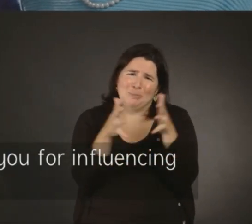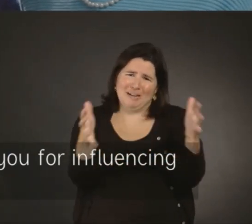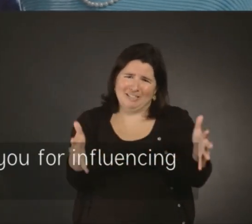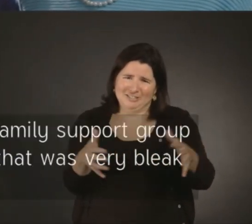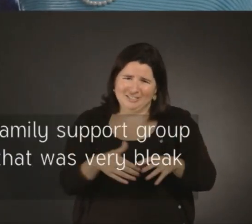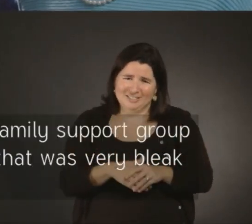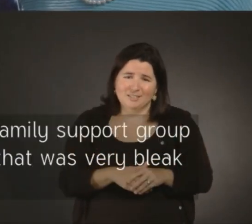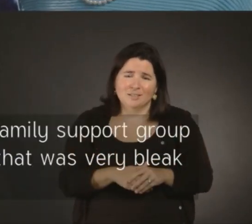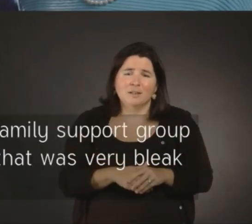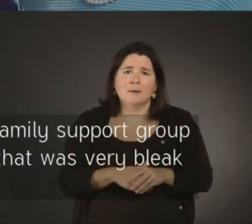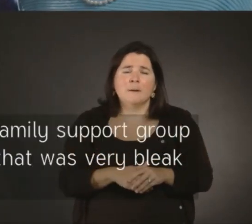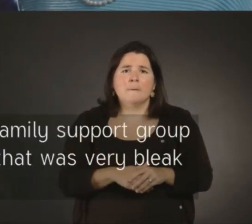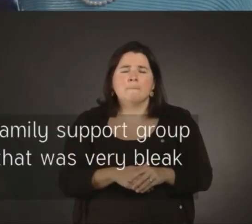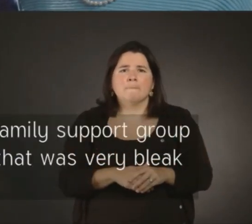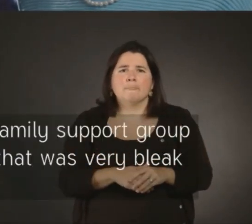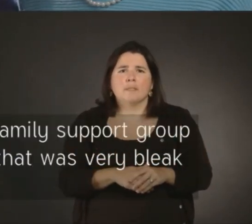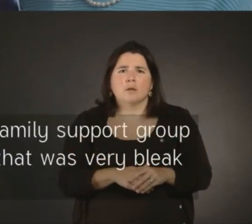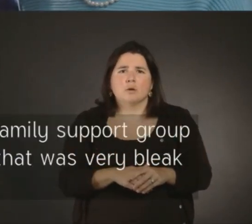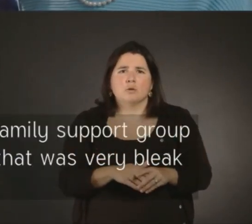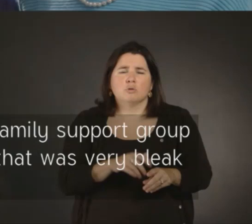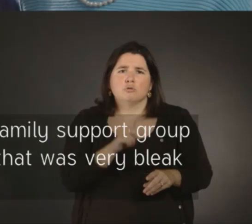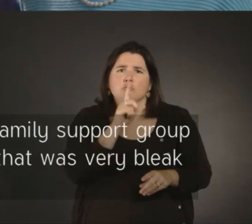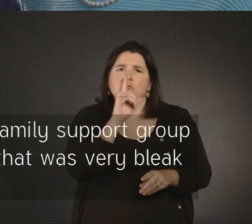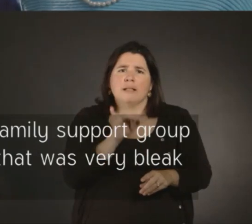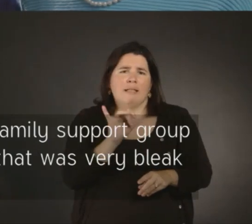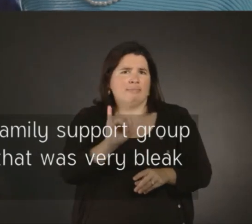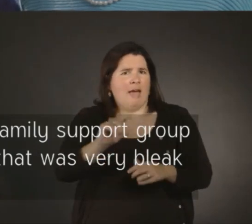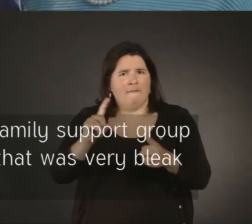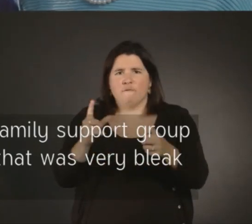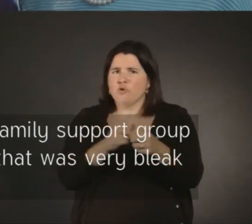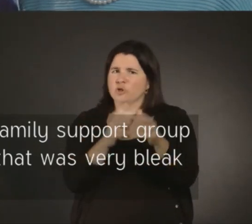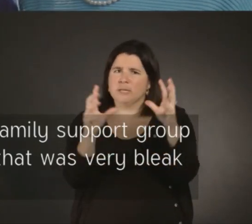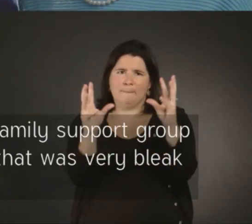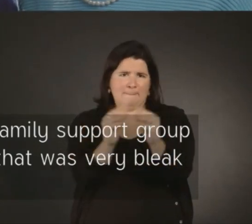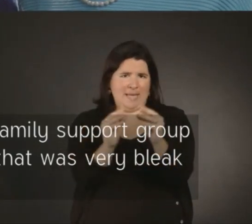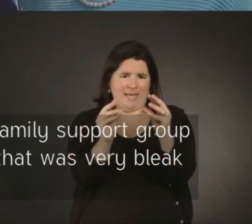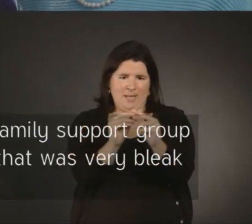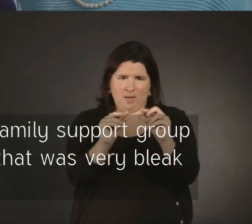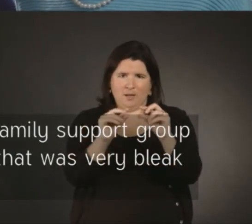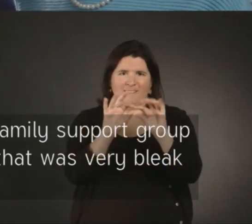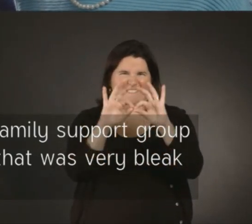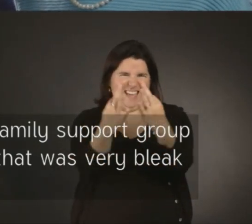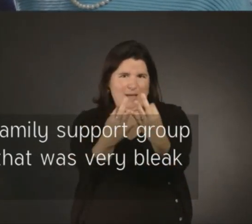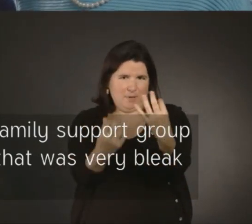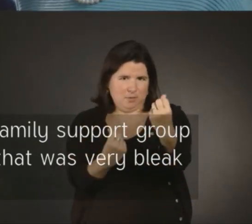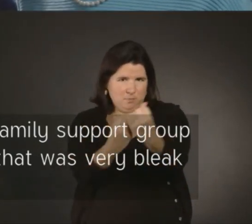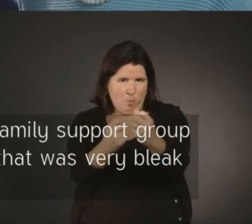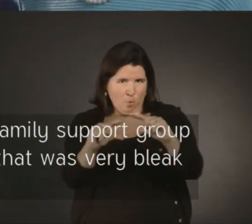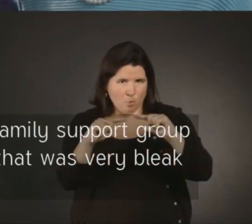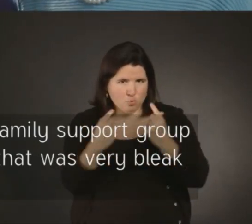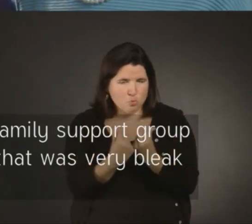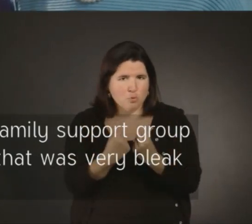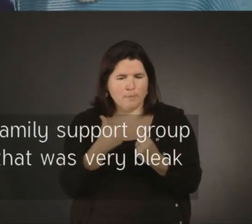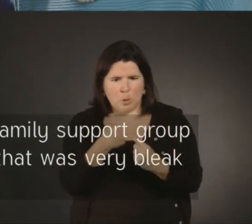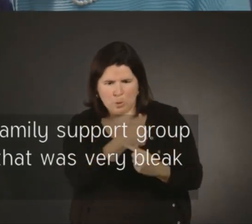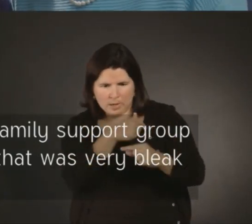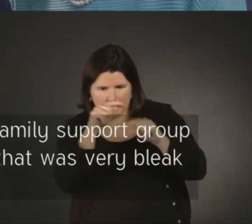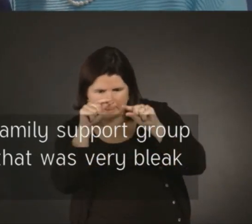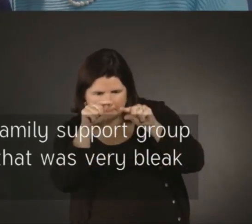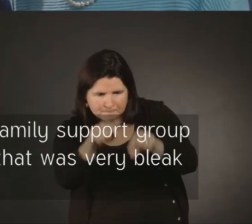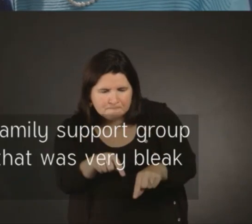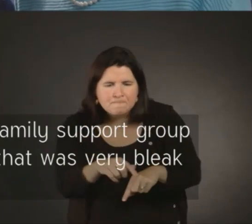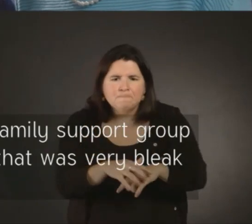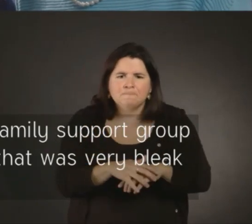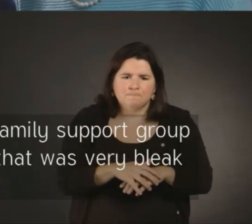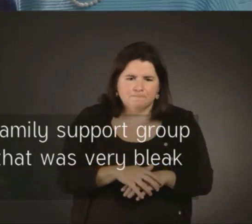much. Really, that first meeting that we went to, the family support group, was kind